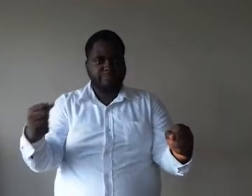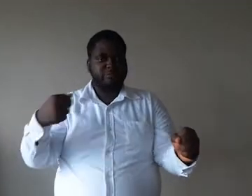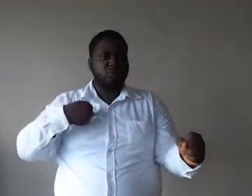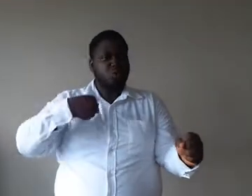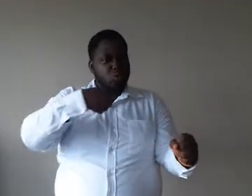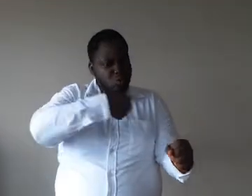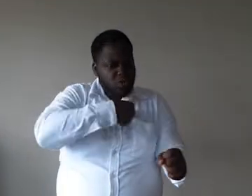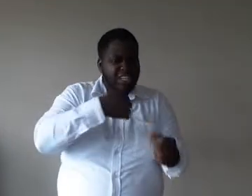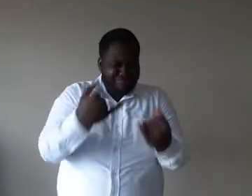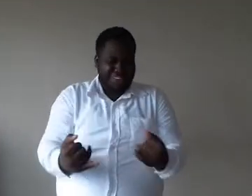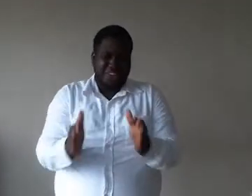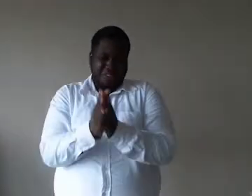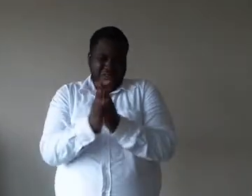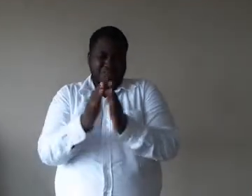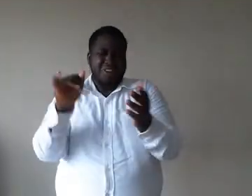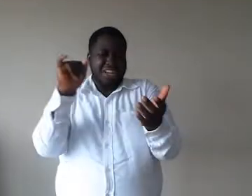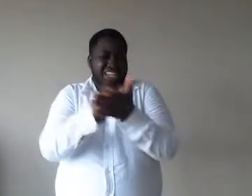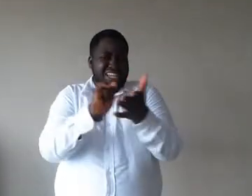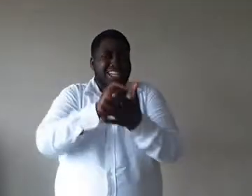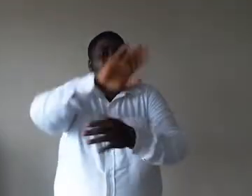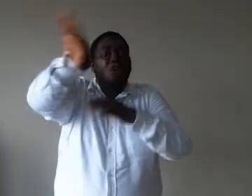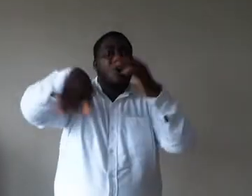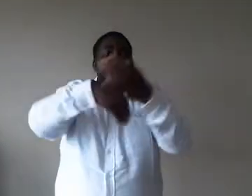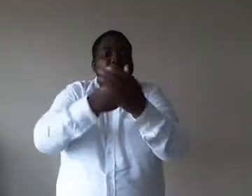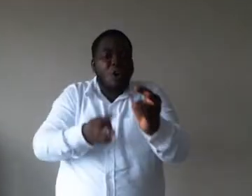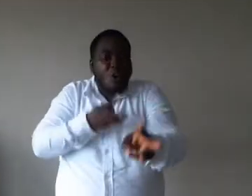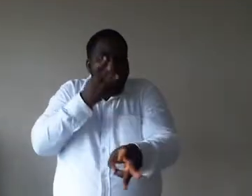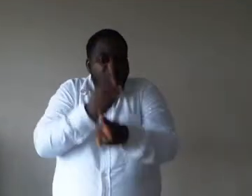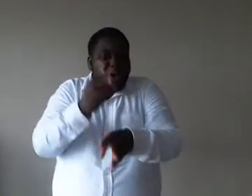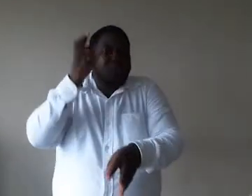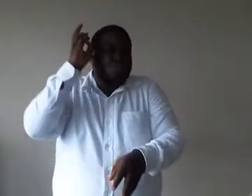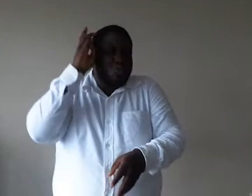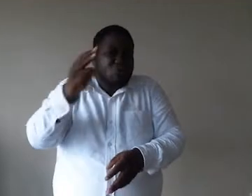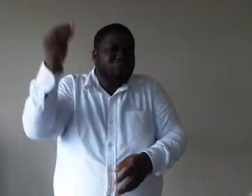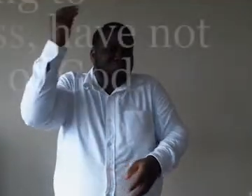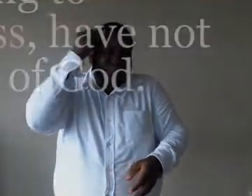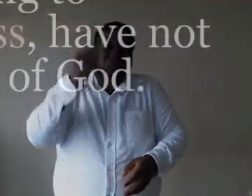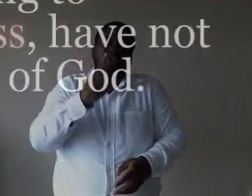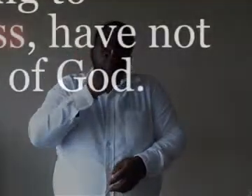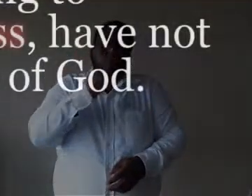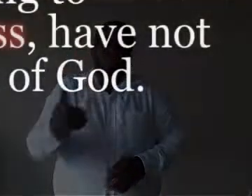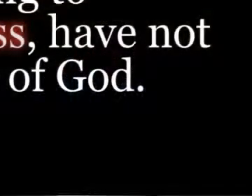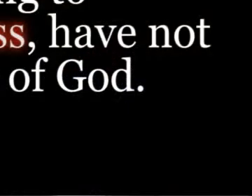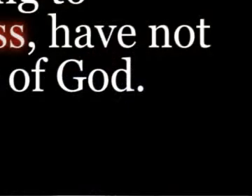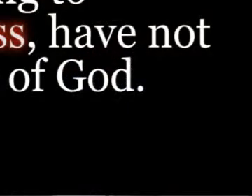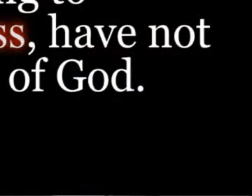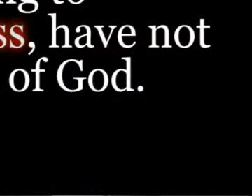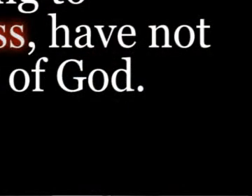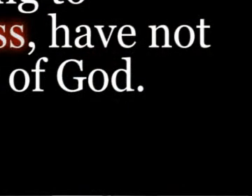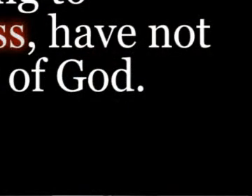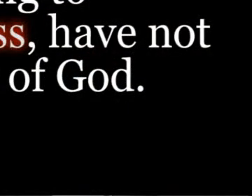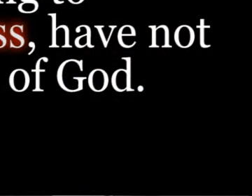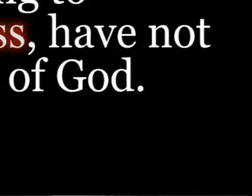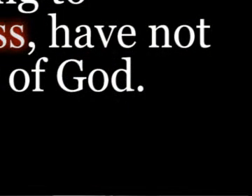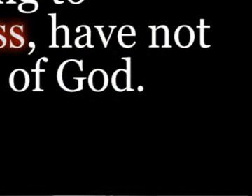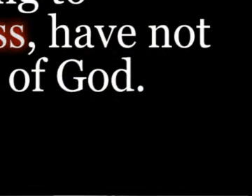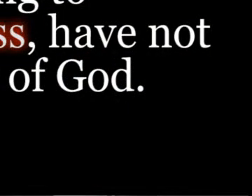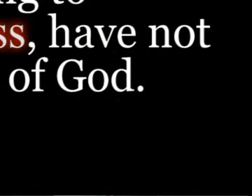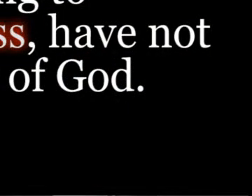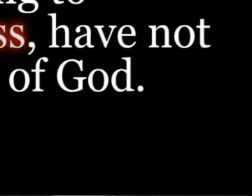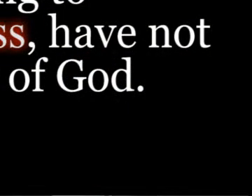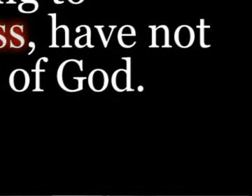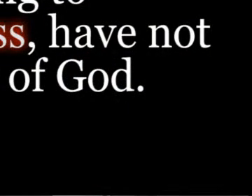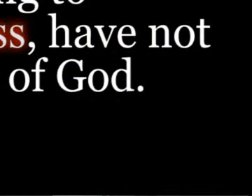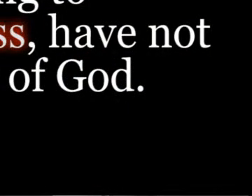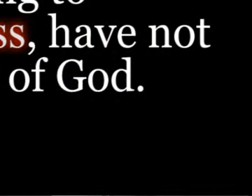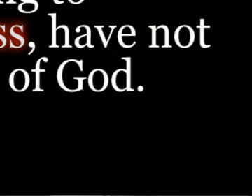truth. Yes, you are doing so well. In the next verse, let's listen to what Paul says. For I bear them witness that they have a zeal for